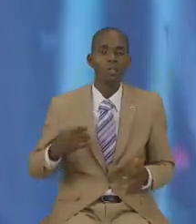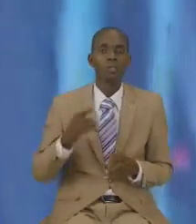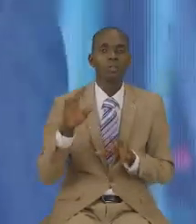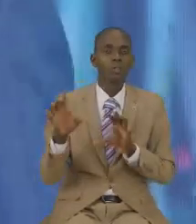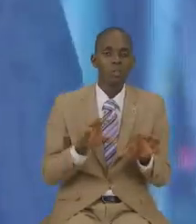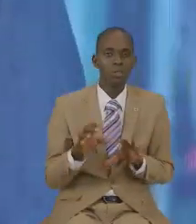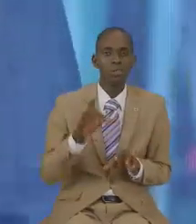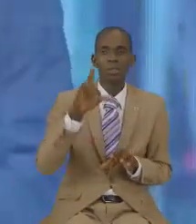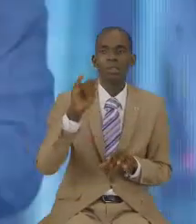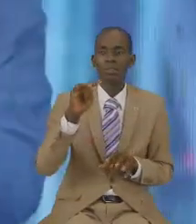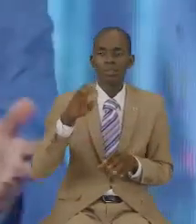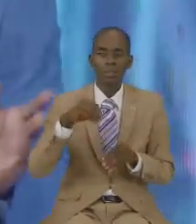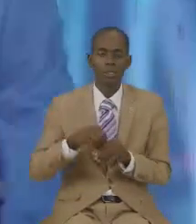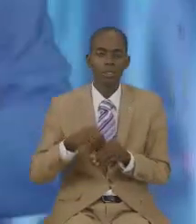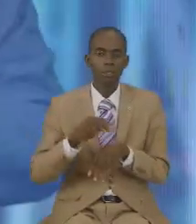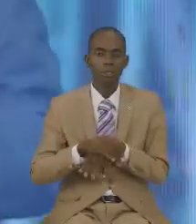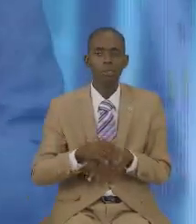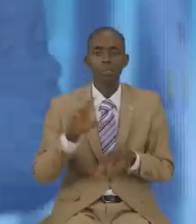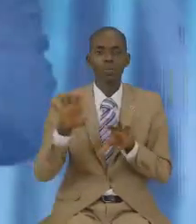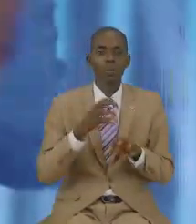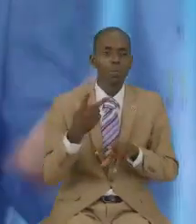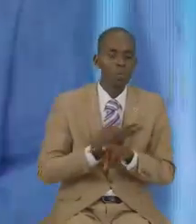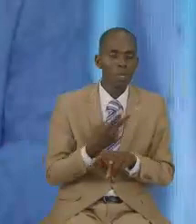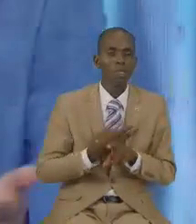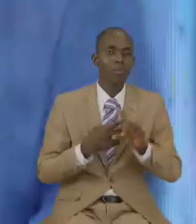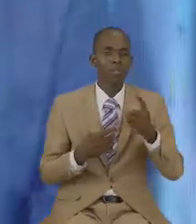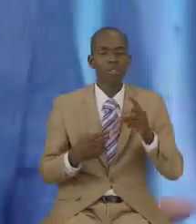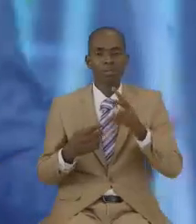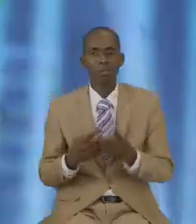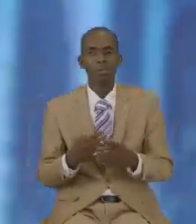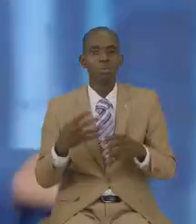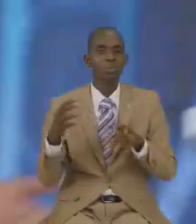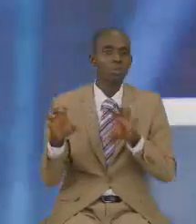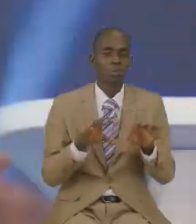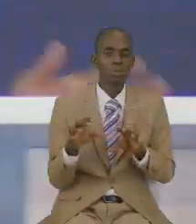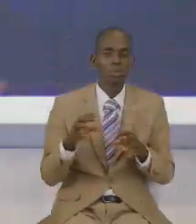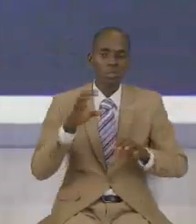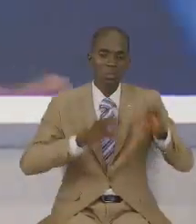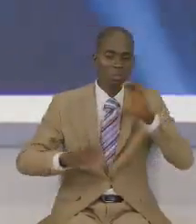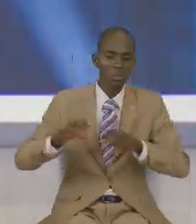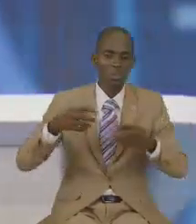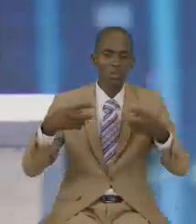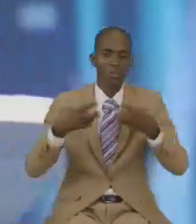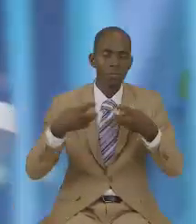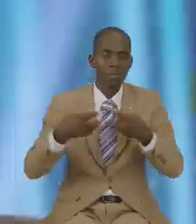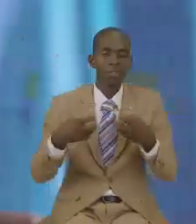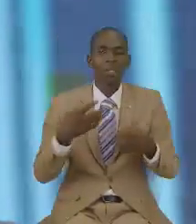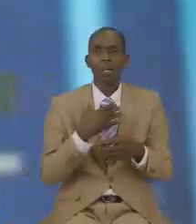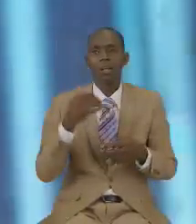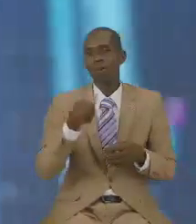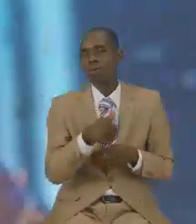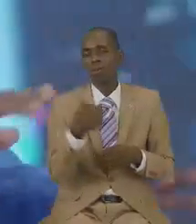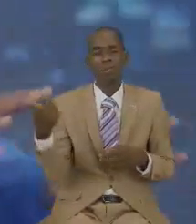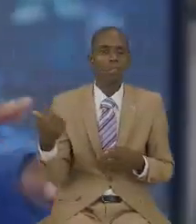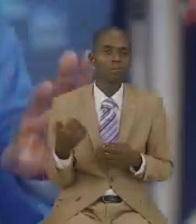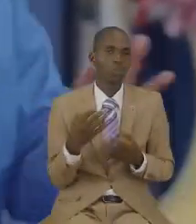and then you took mathematics, the first one and the second one, you took chemistry, biology and physics, and you took some other subjects